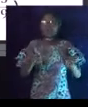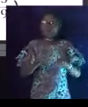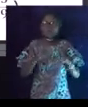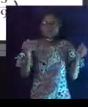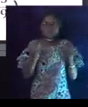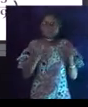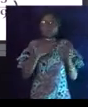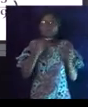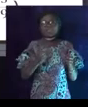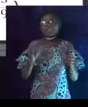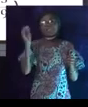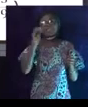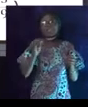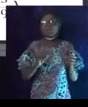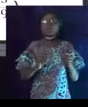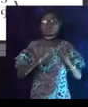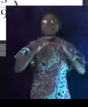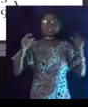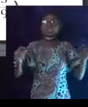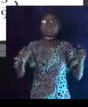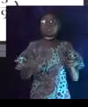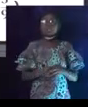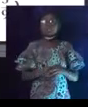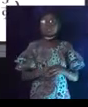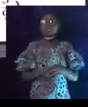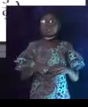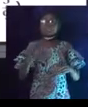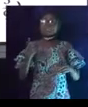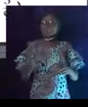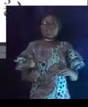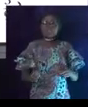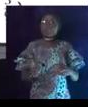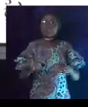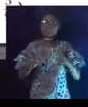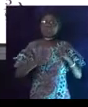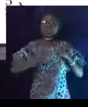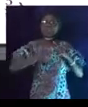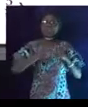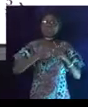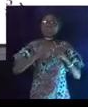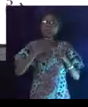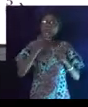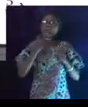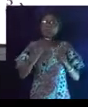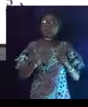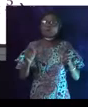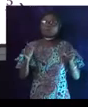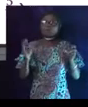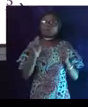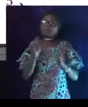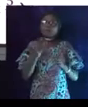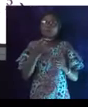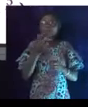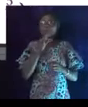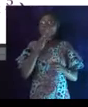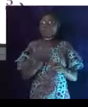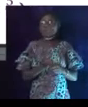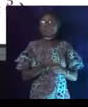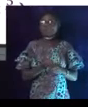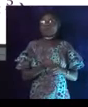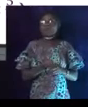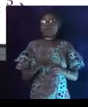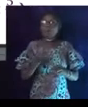higher the number is. The lower the temperature is, the lower the number is. When the temperature is high, then the person